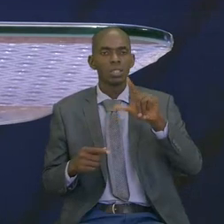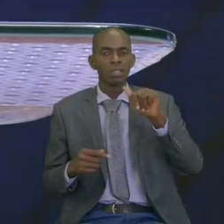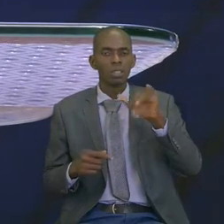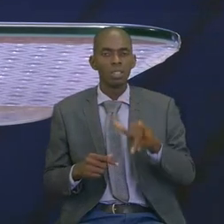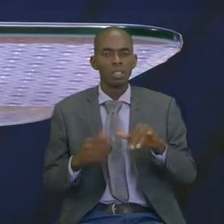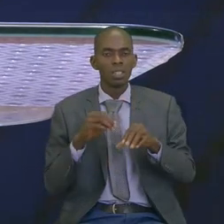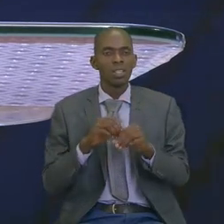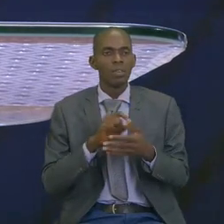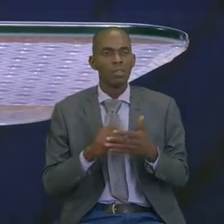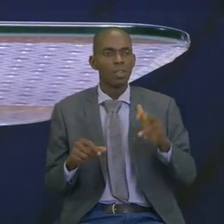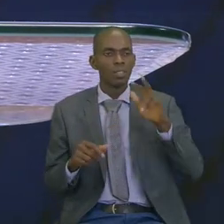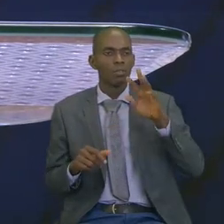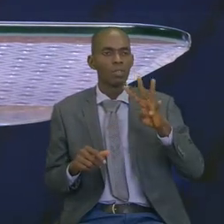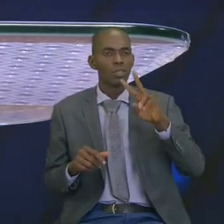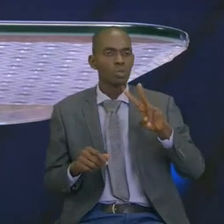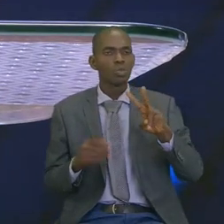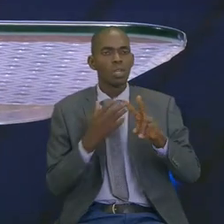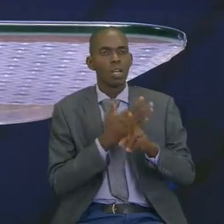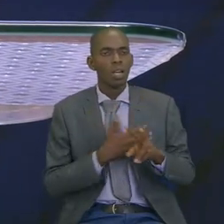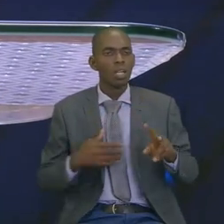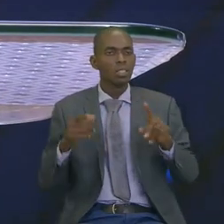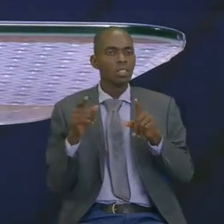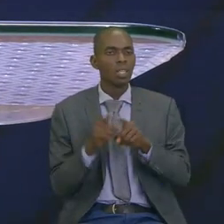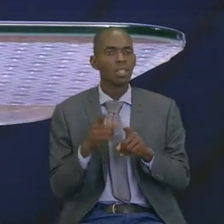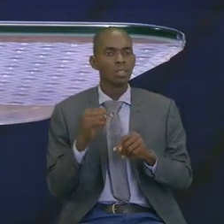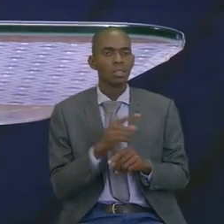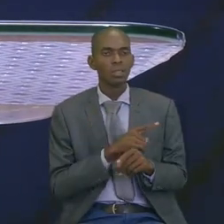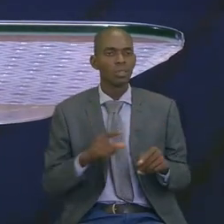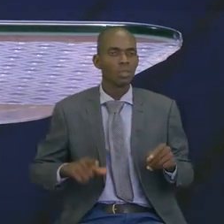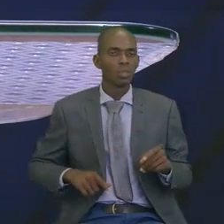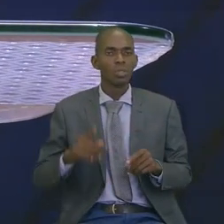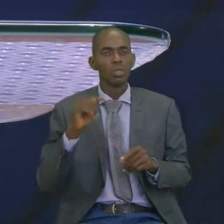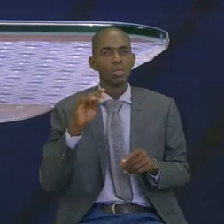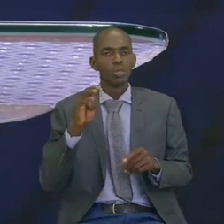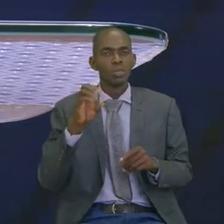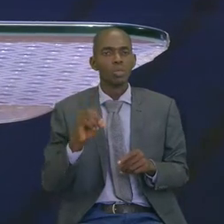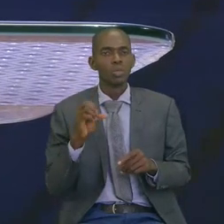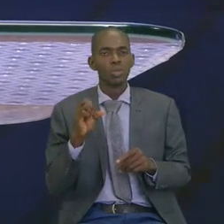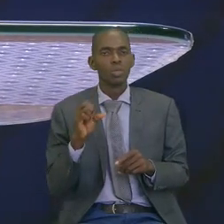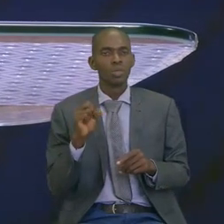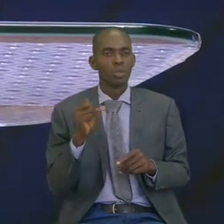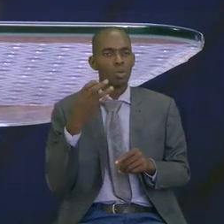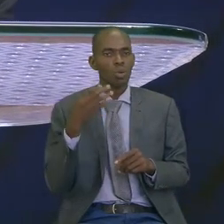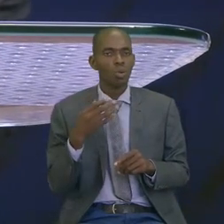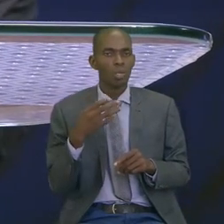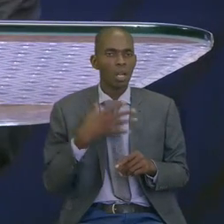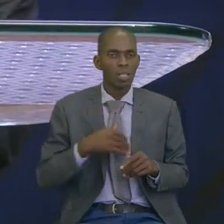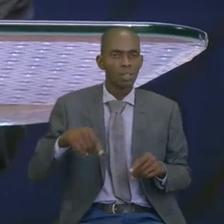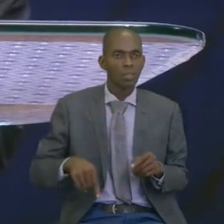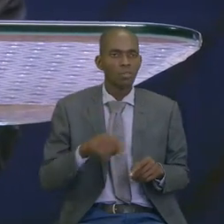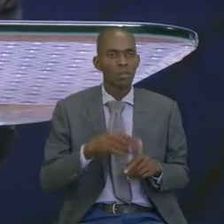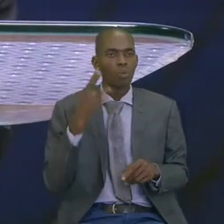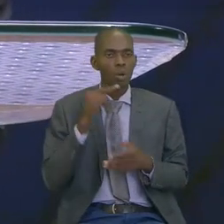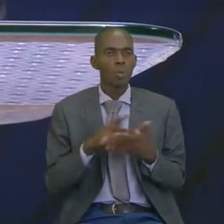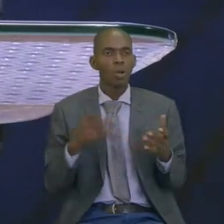verse 42 then tells us, and as the toes of the feet were part of iron and part